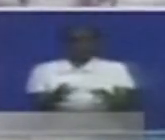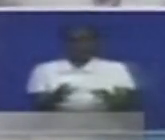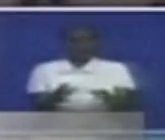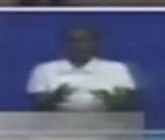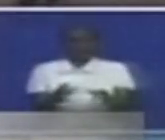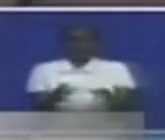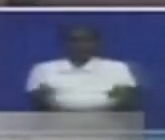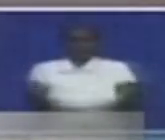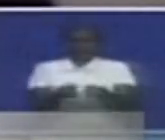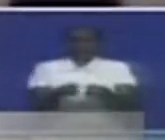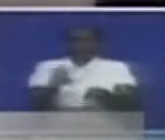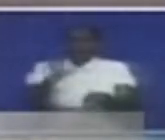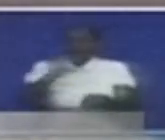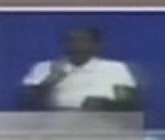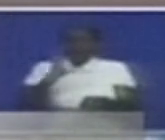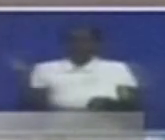and Western leaders.